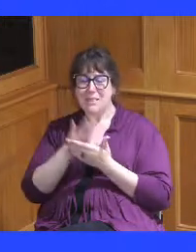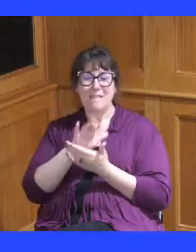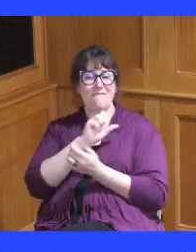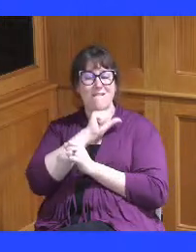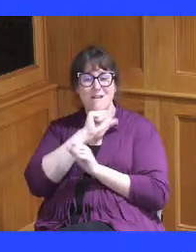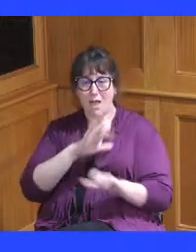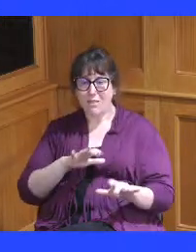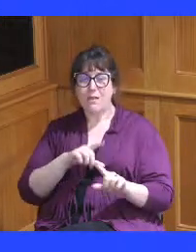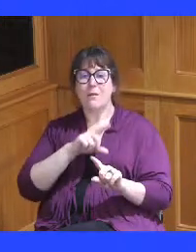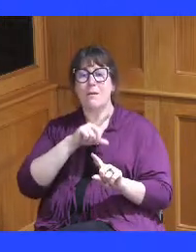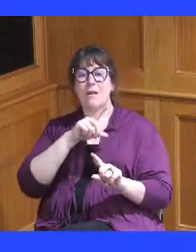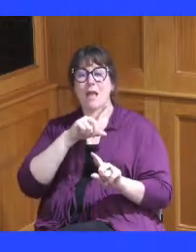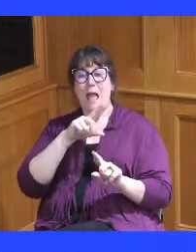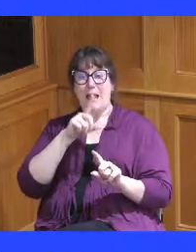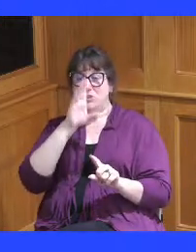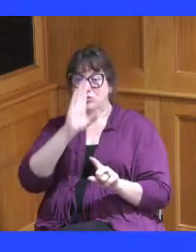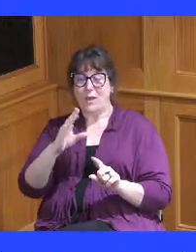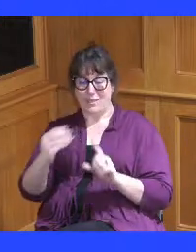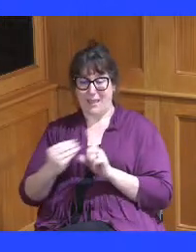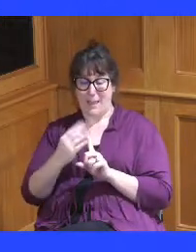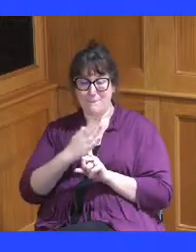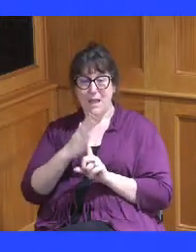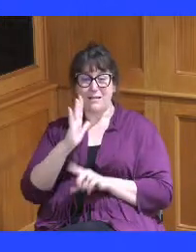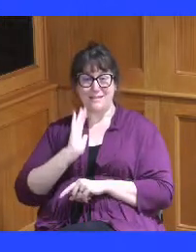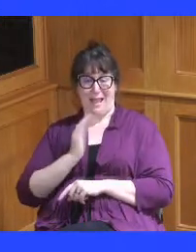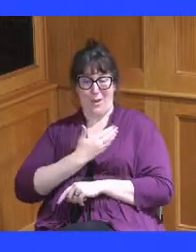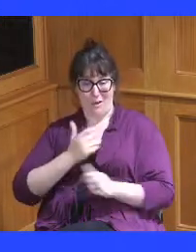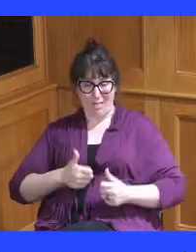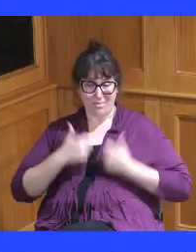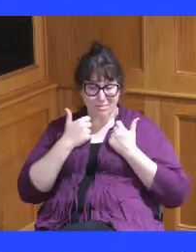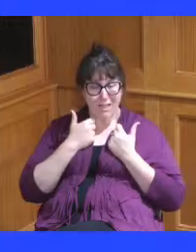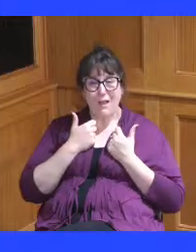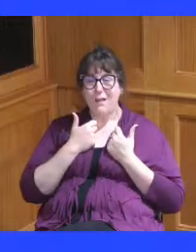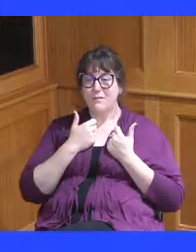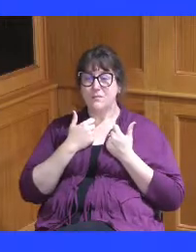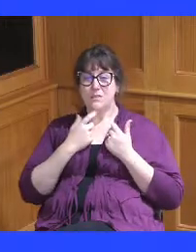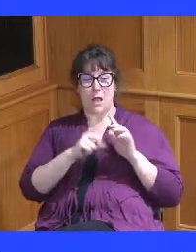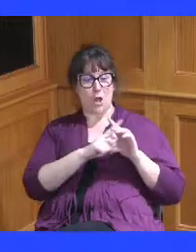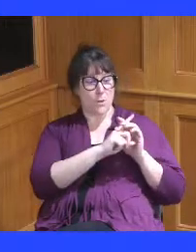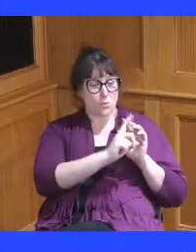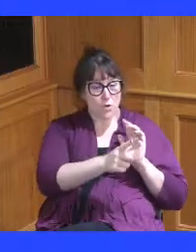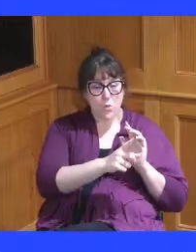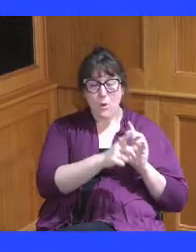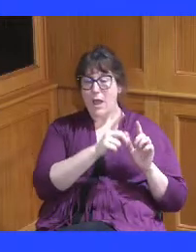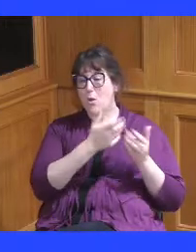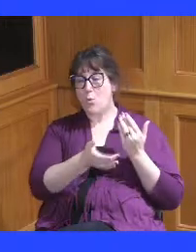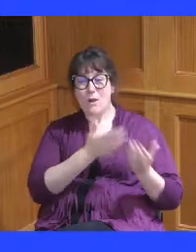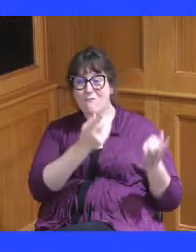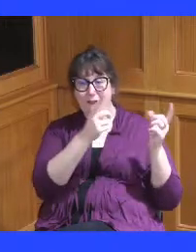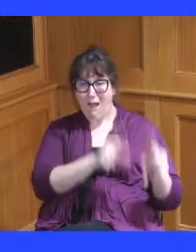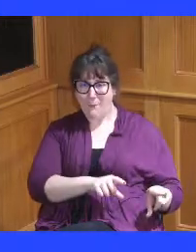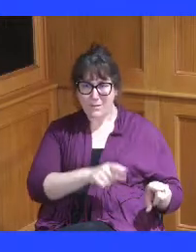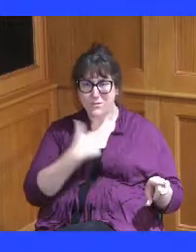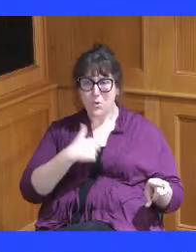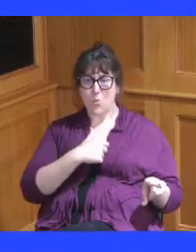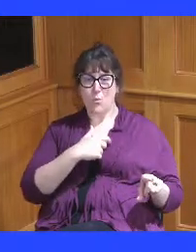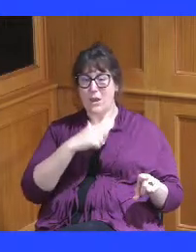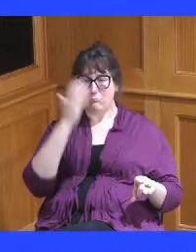decisions that directly impact our lives, whether it's reporting abuse or running away from harmful situations.